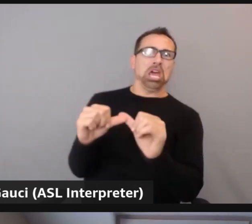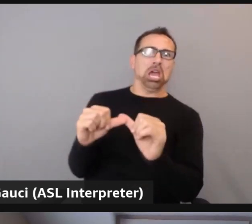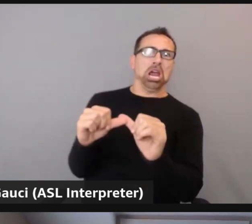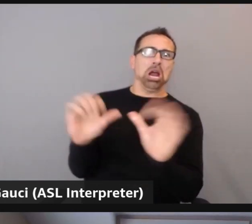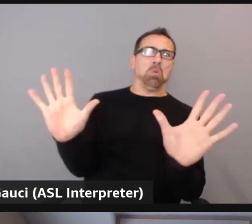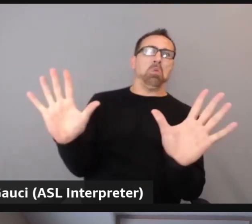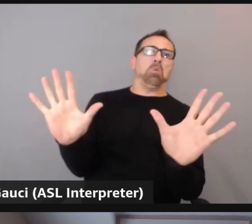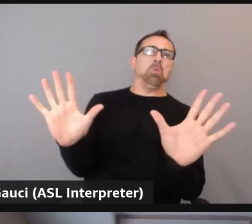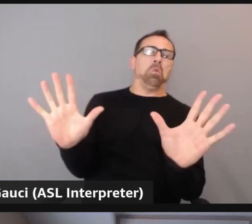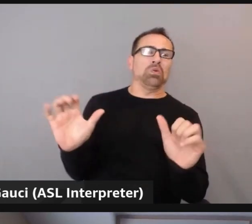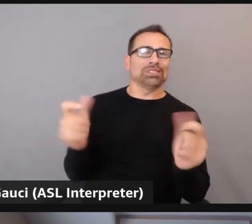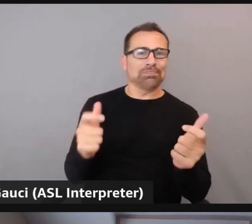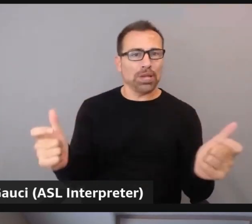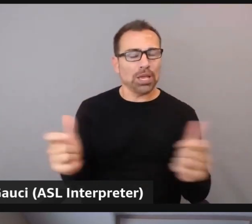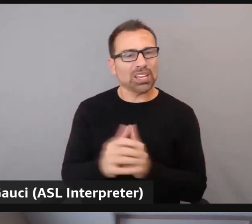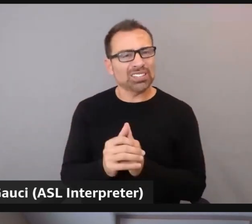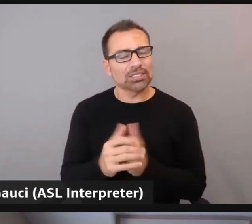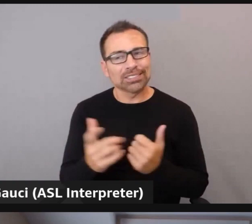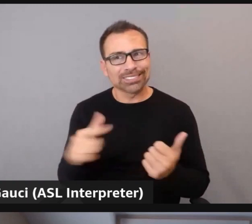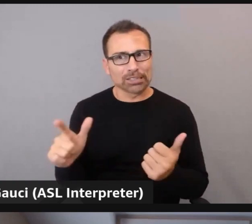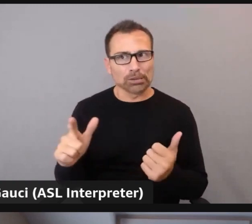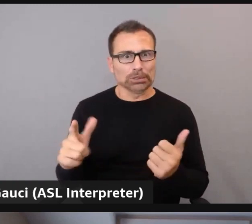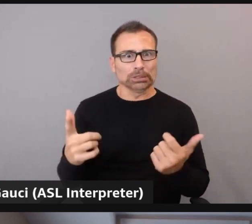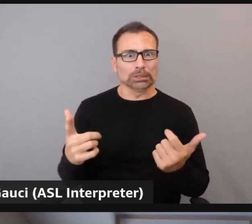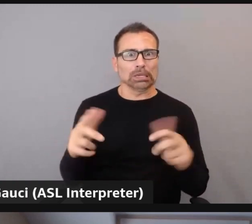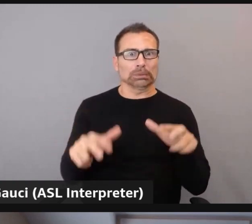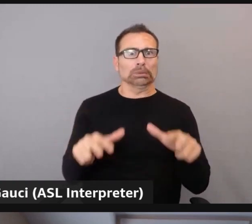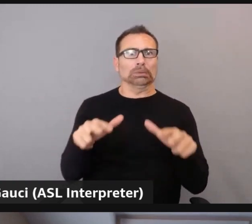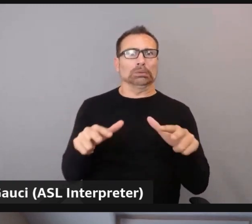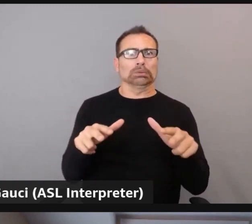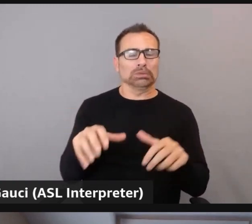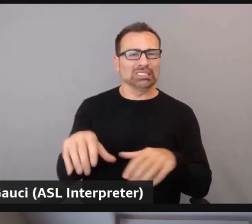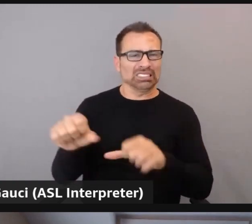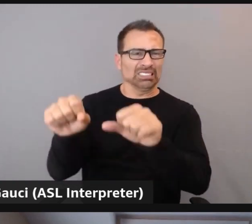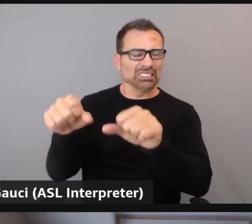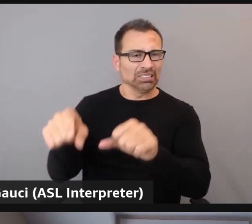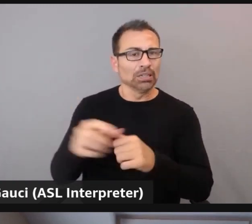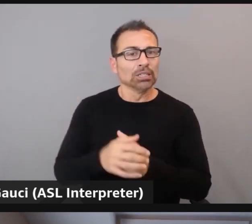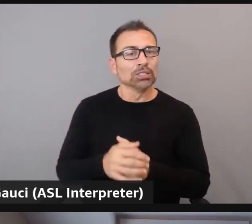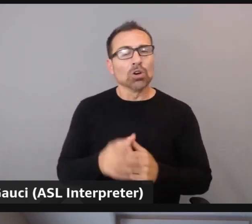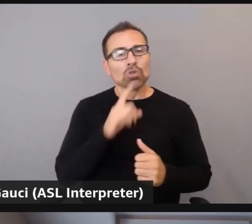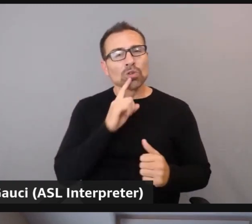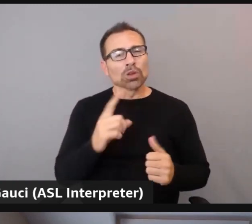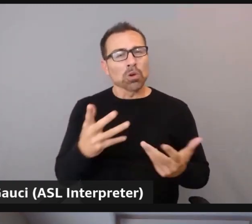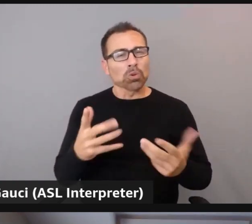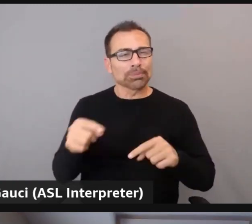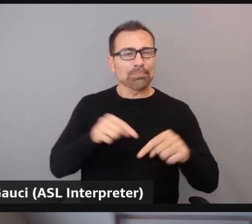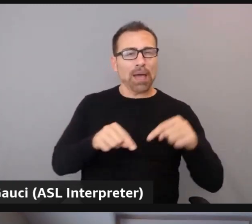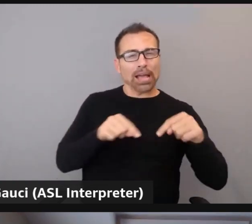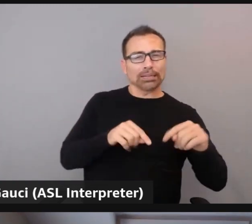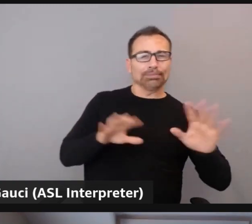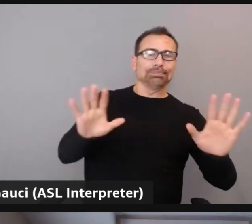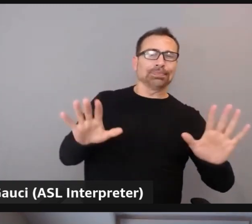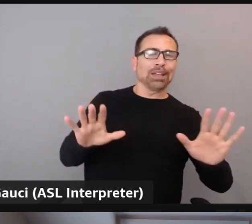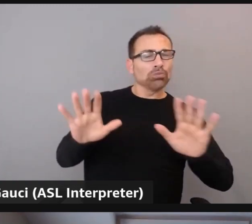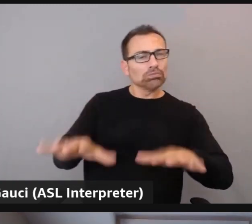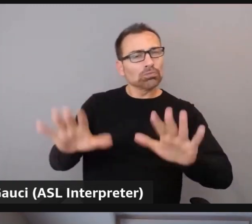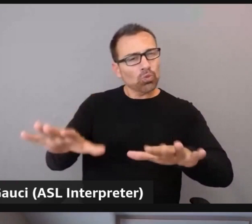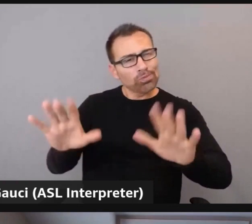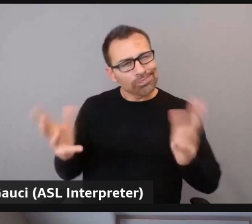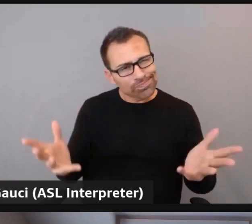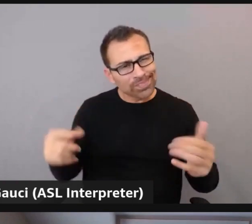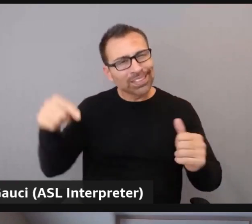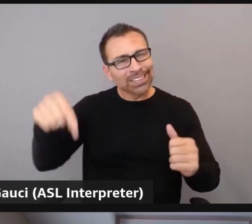a lot for organizations that are taking this on, depending upon where they're at in their journey. So we really like to kind of take a step back and be able to say, like, this